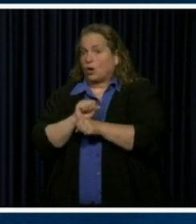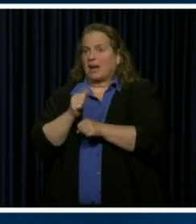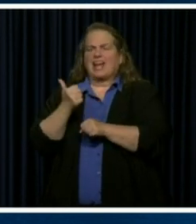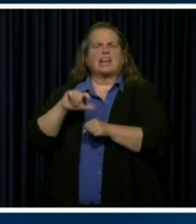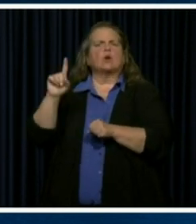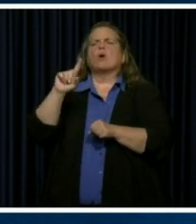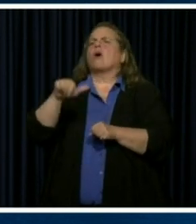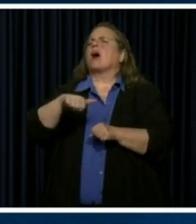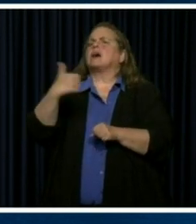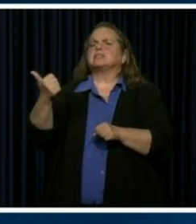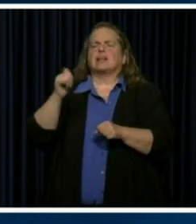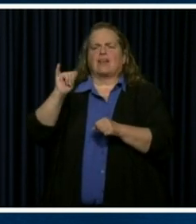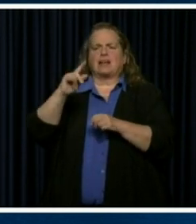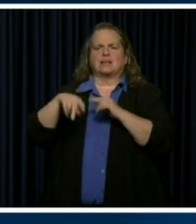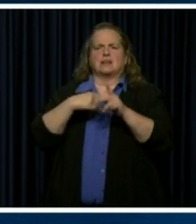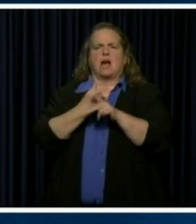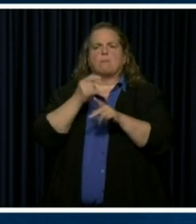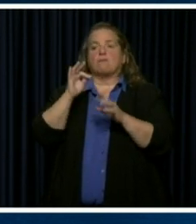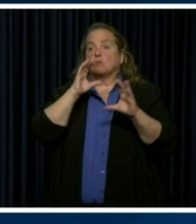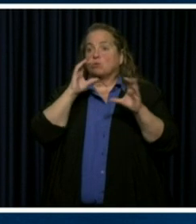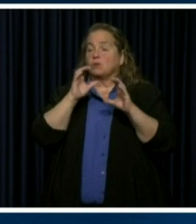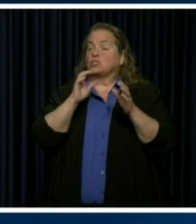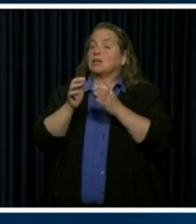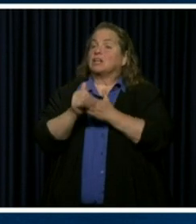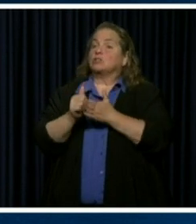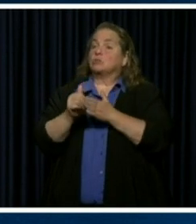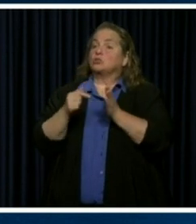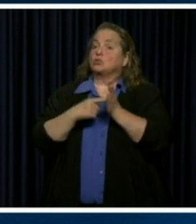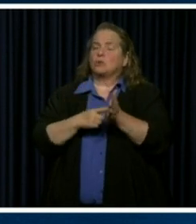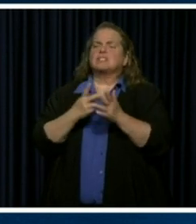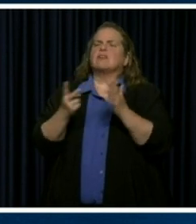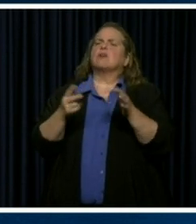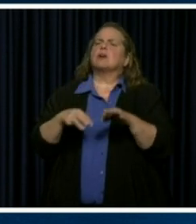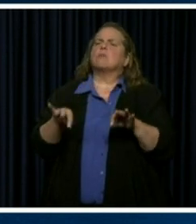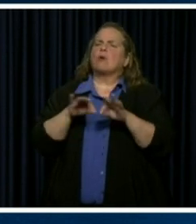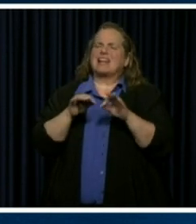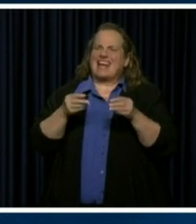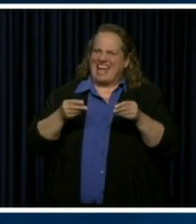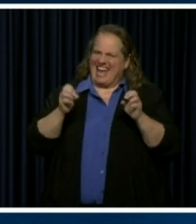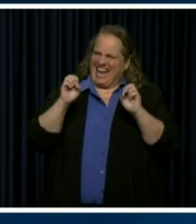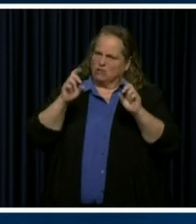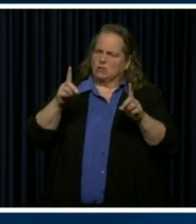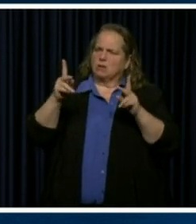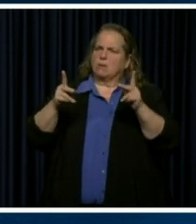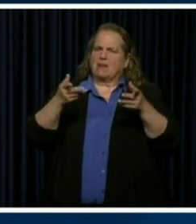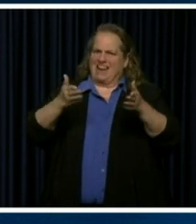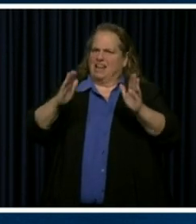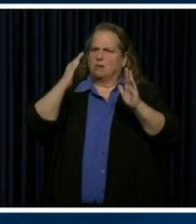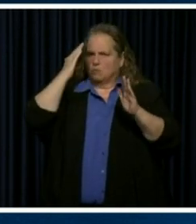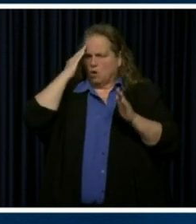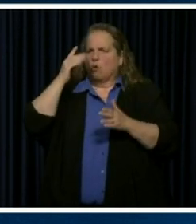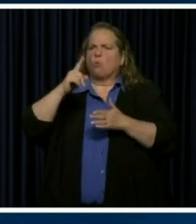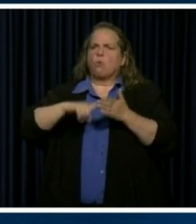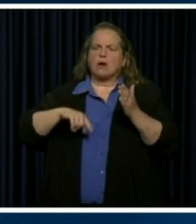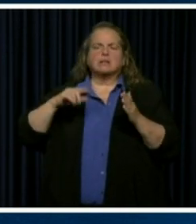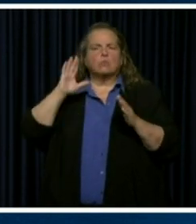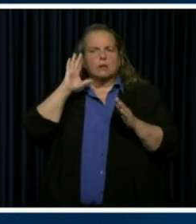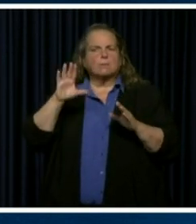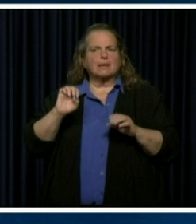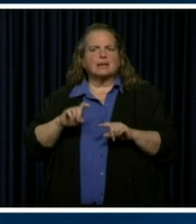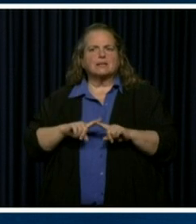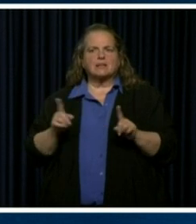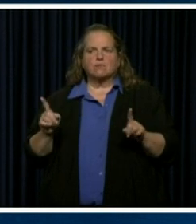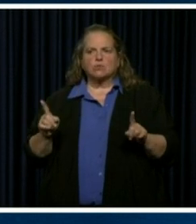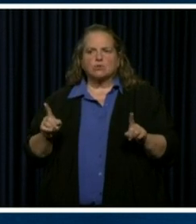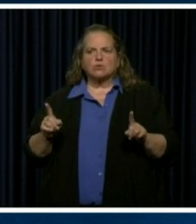communication, this type of leadership that's being shown is really important. Just letting people know what's going to be different.